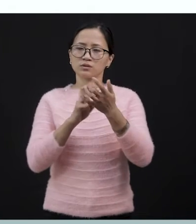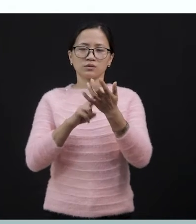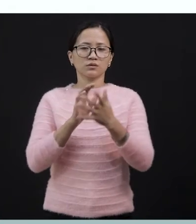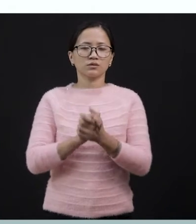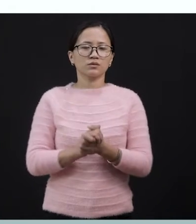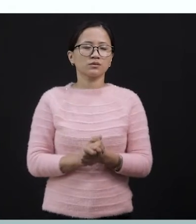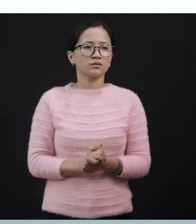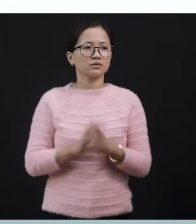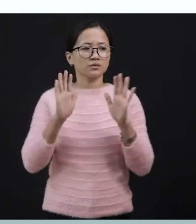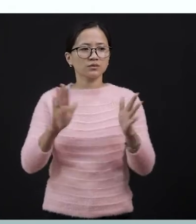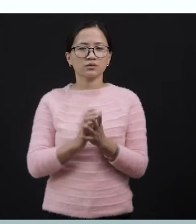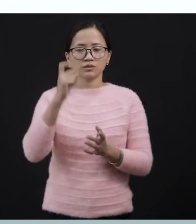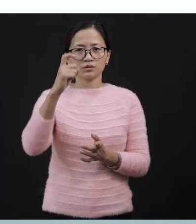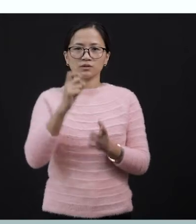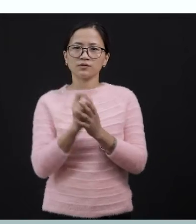So we have